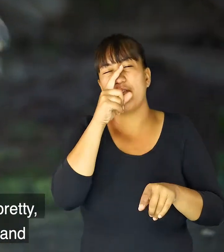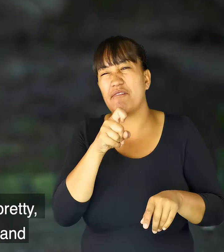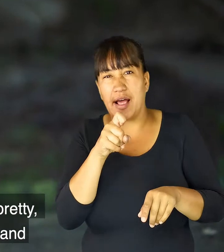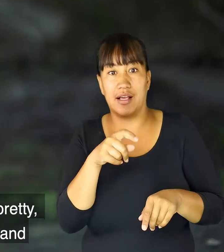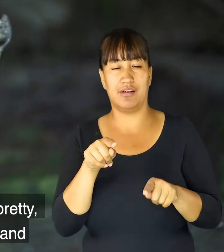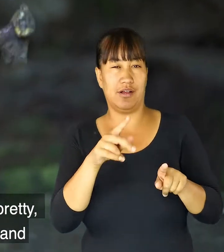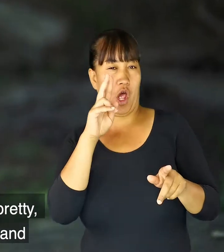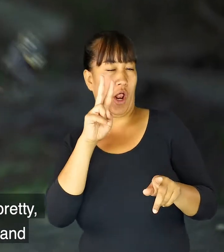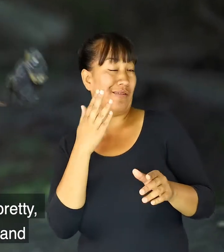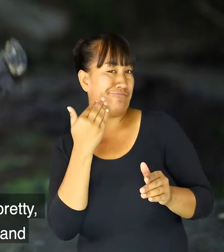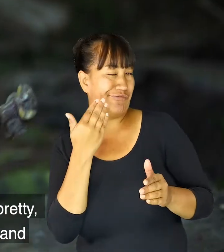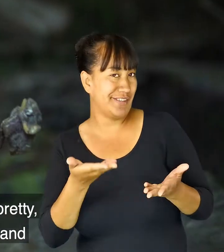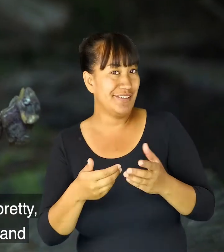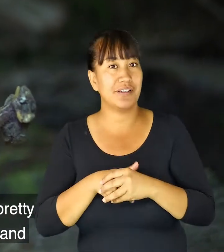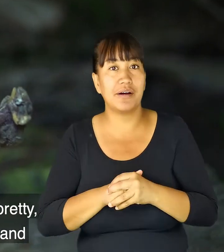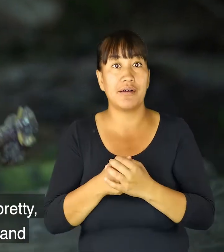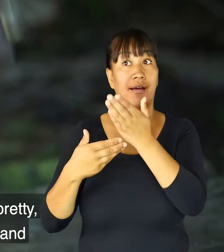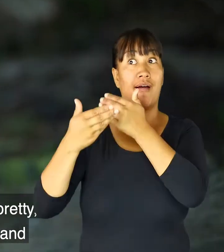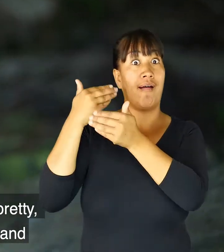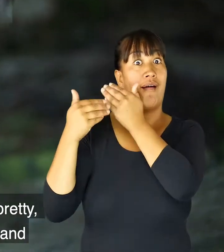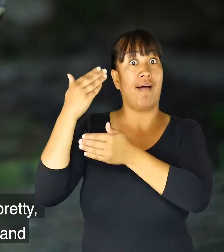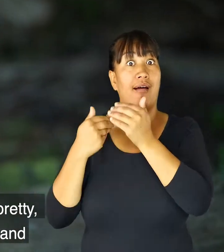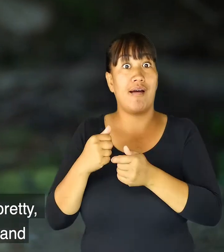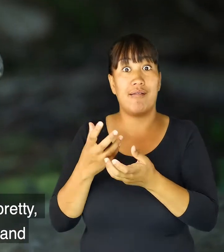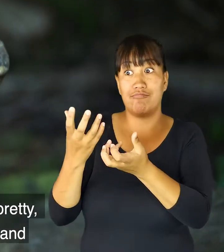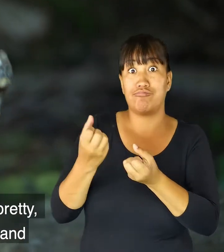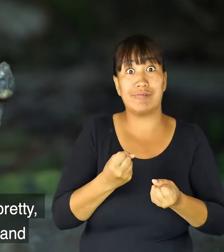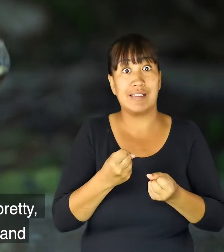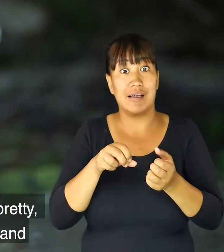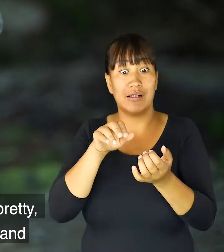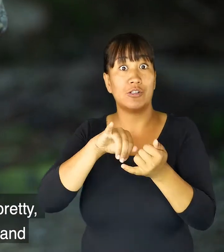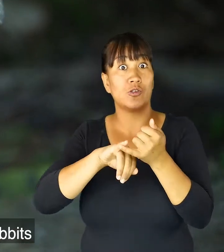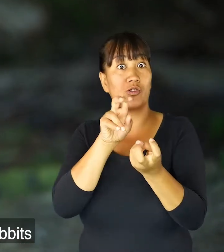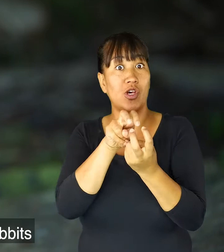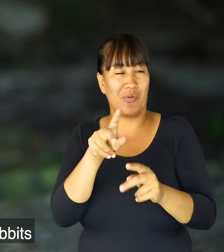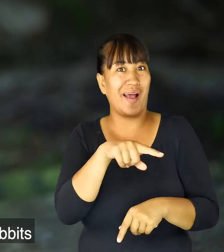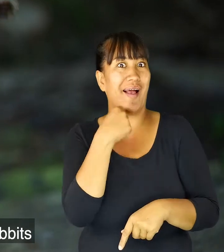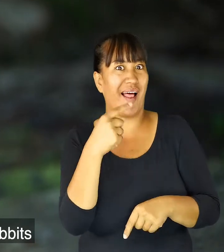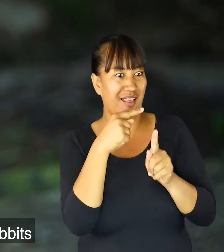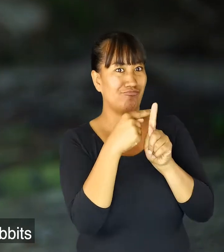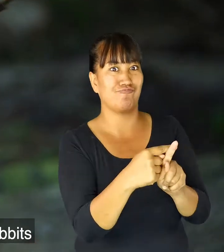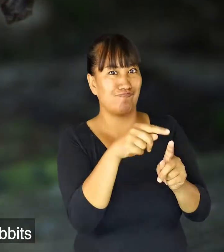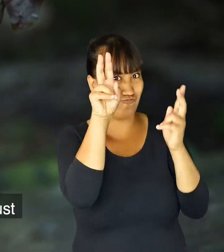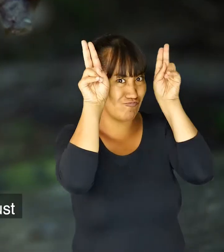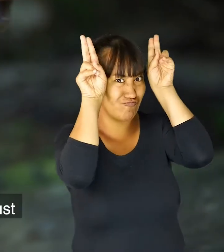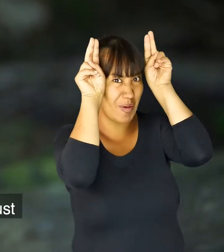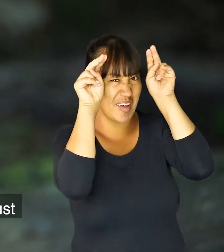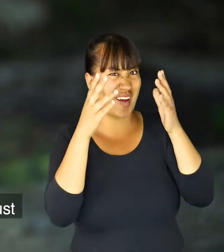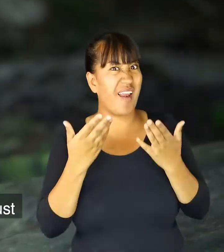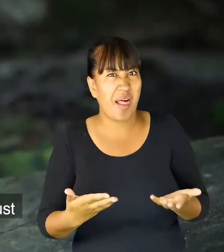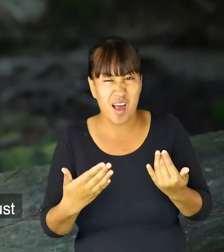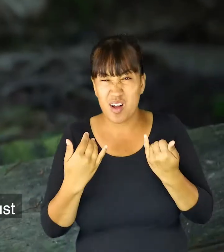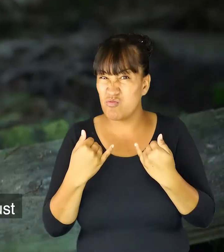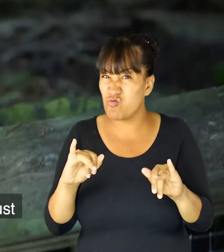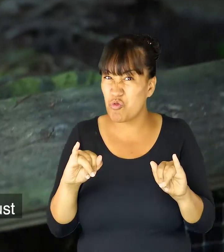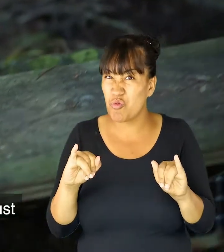The dummies, well, they brought stoats to New Zealand to kill rabbits. And they do kill rabbits, but unfortunately they just